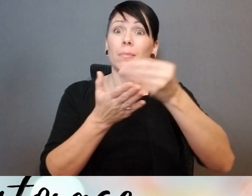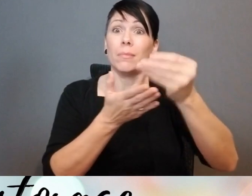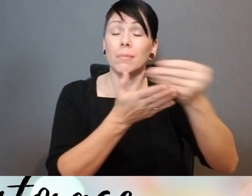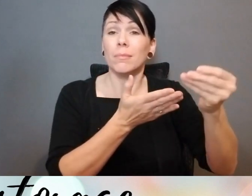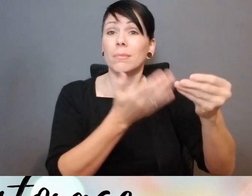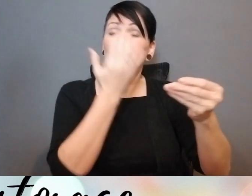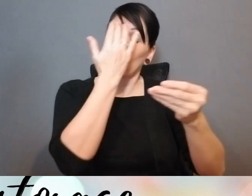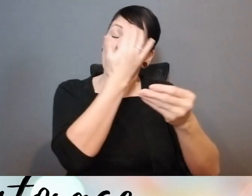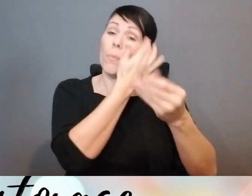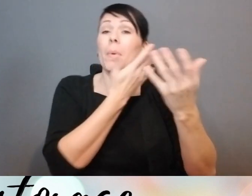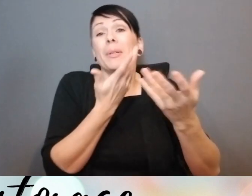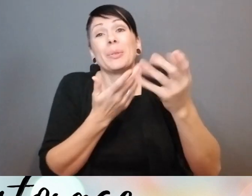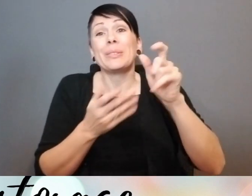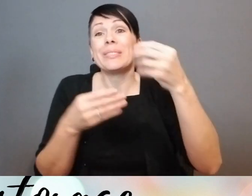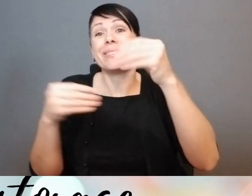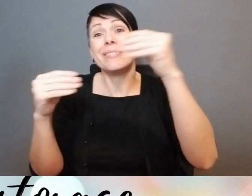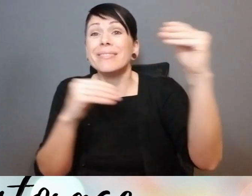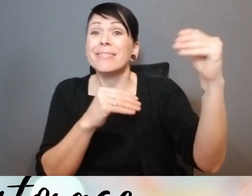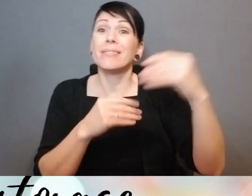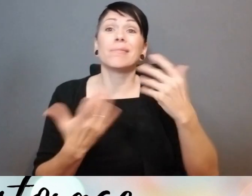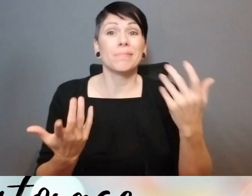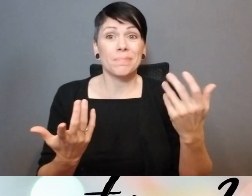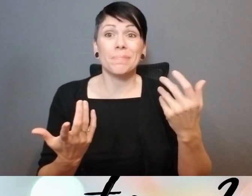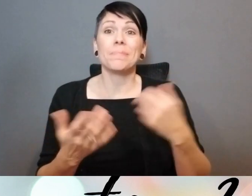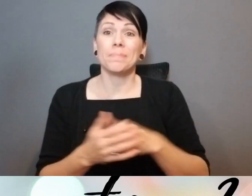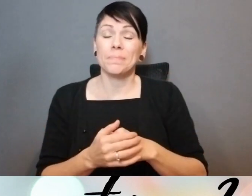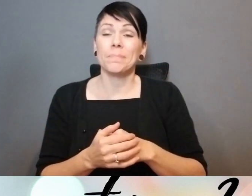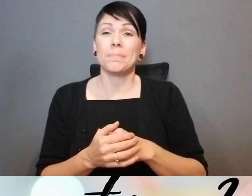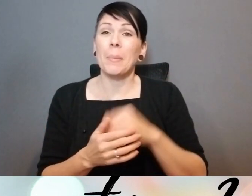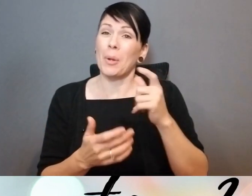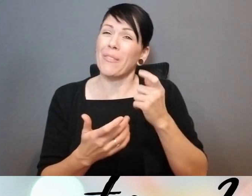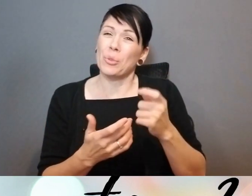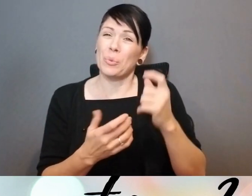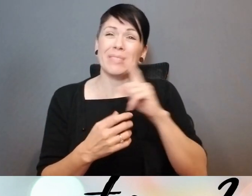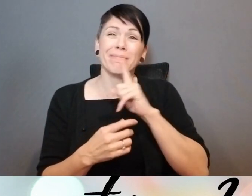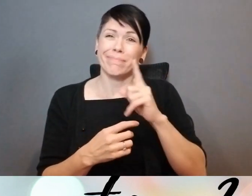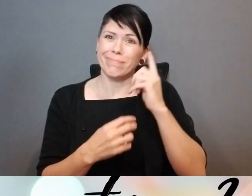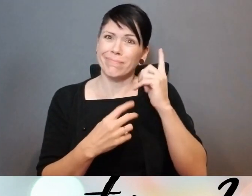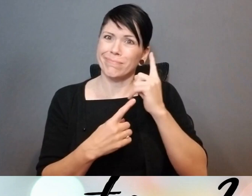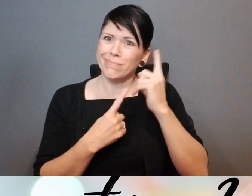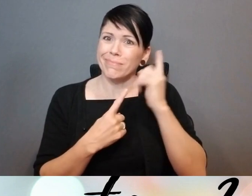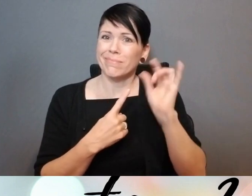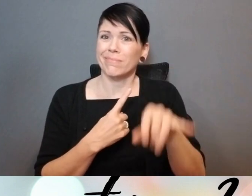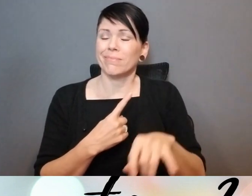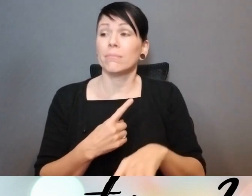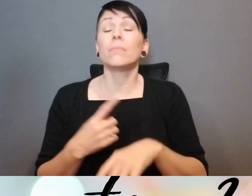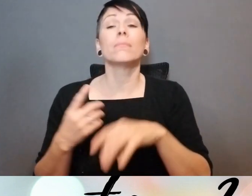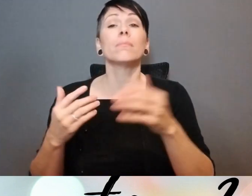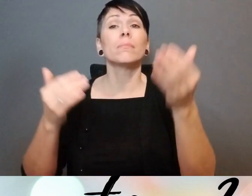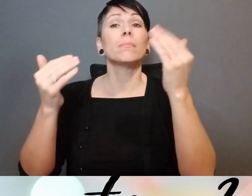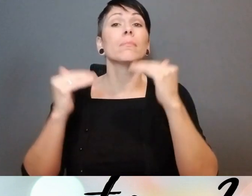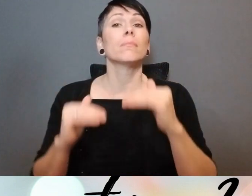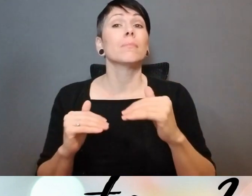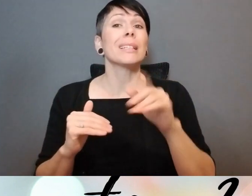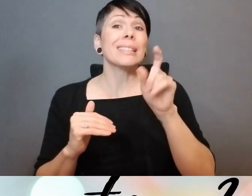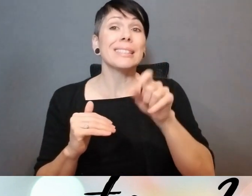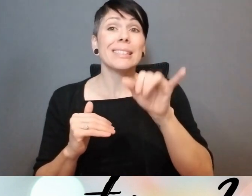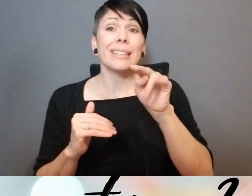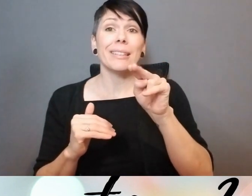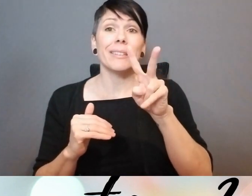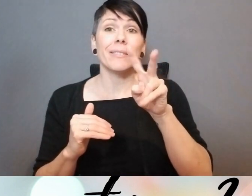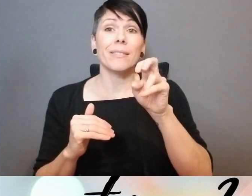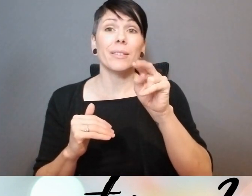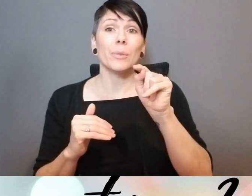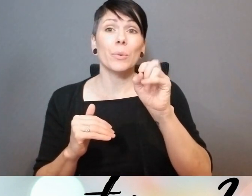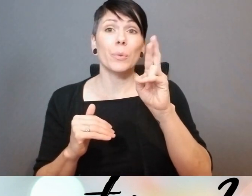keeping only the things that spark the most joy. Do you need an inventory? Do you need some sort of digital